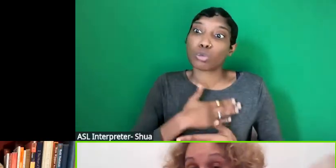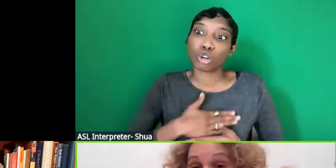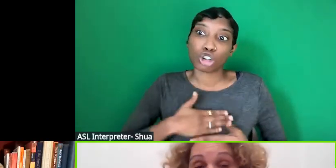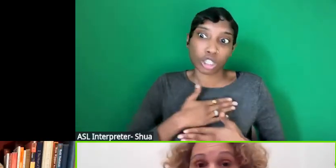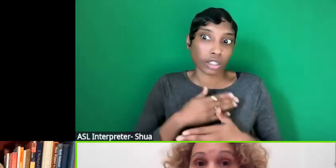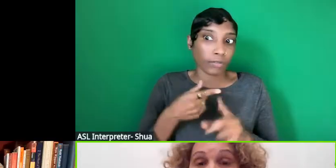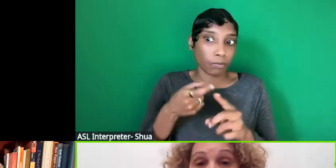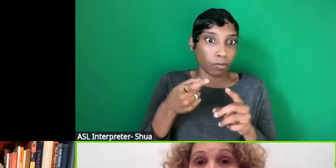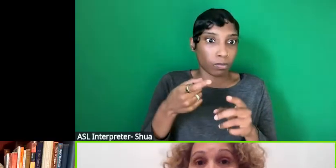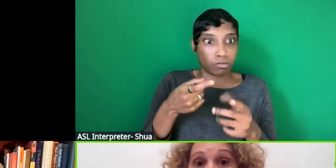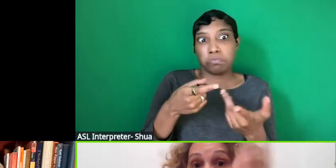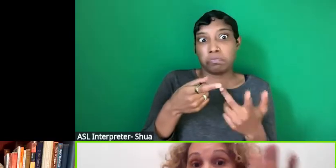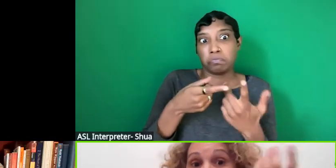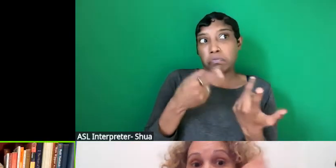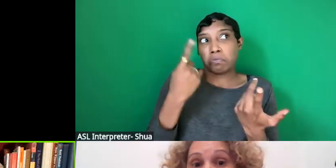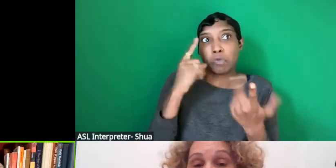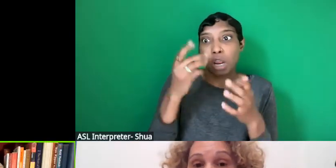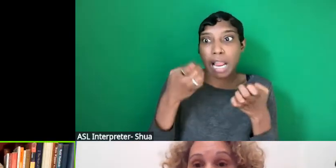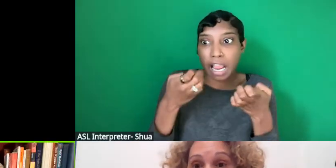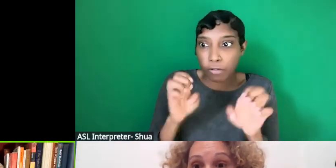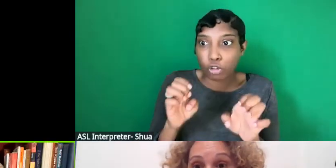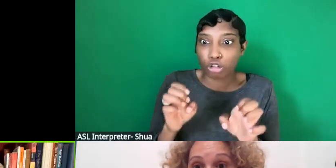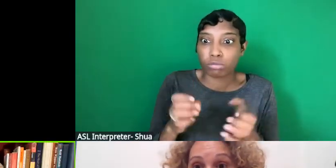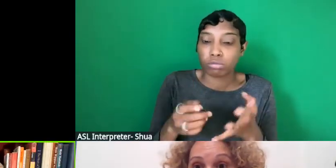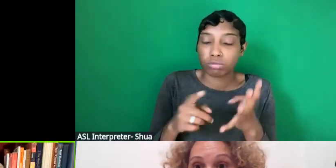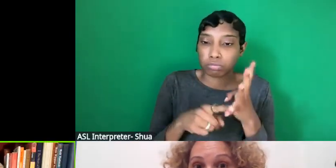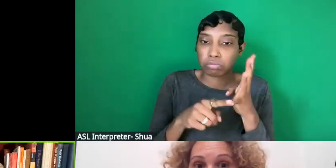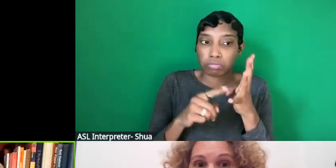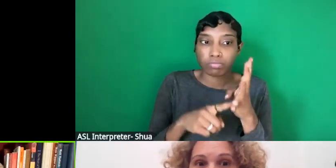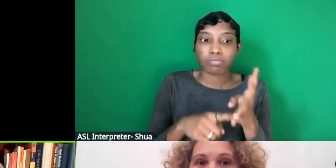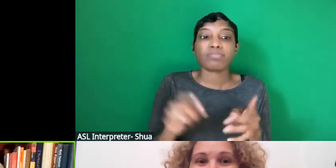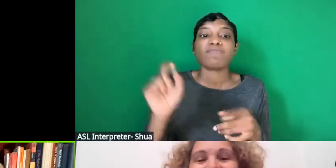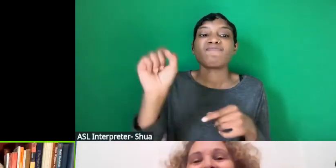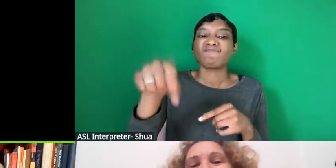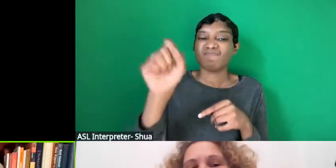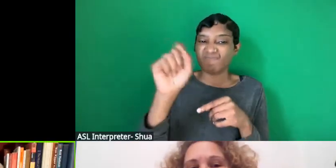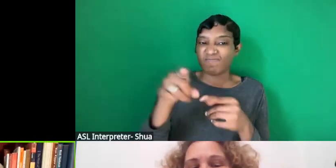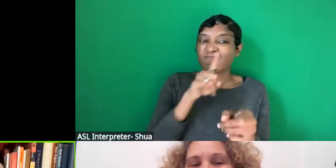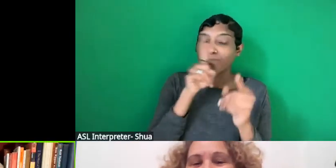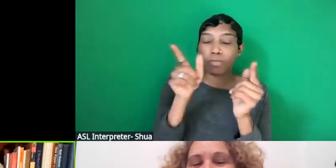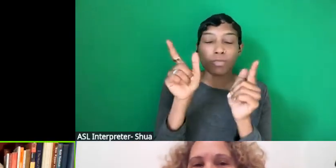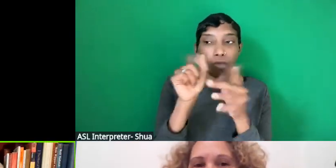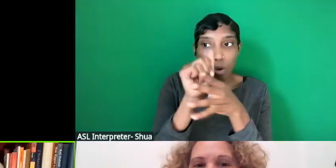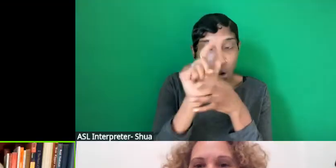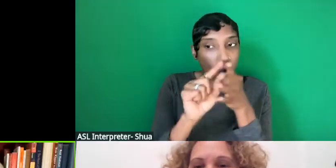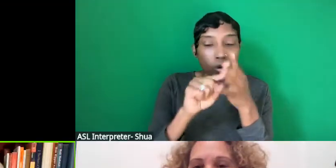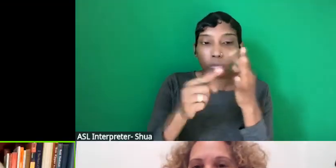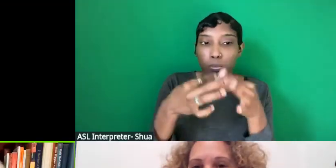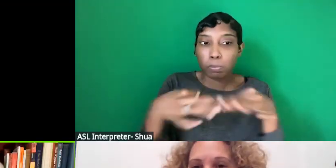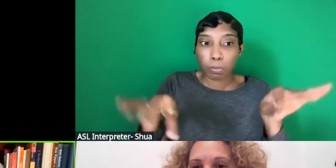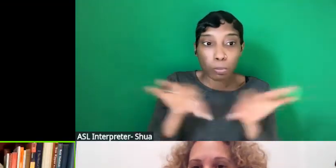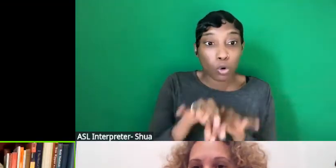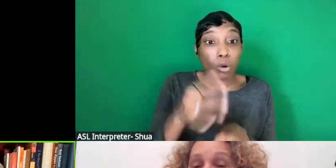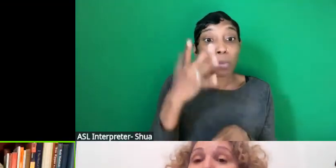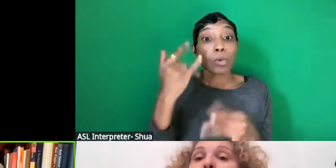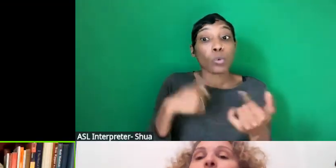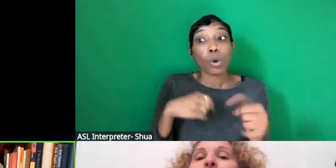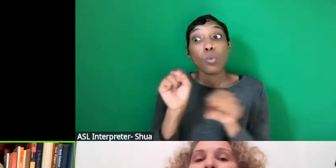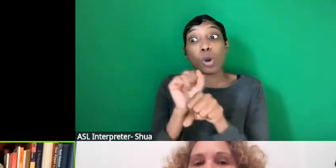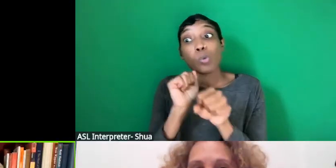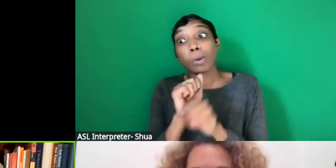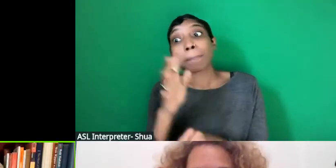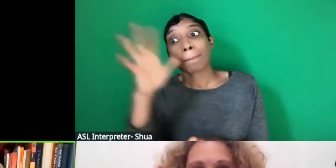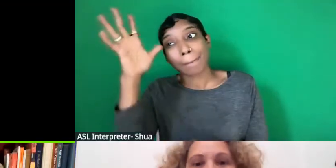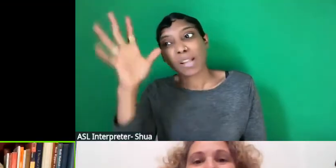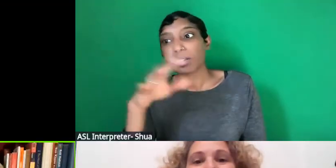effort. These are so important, and they actually show up when I work with parents and kids all the